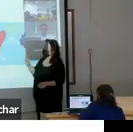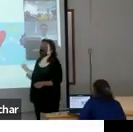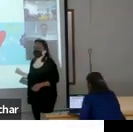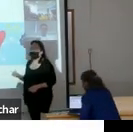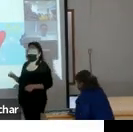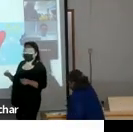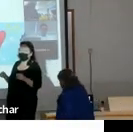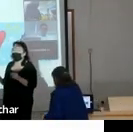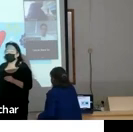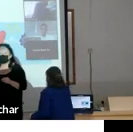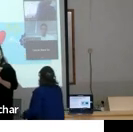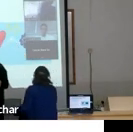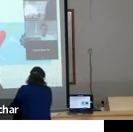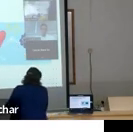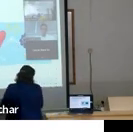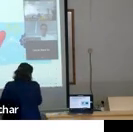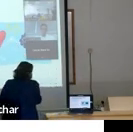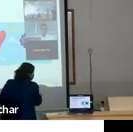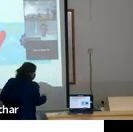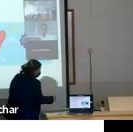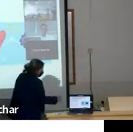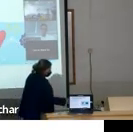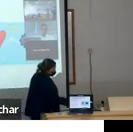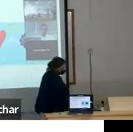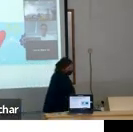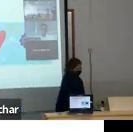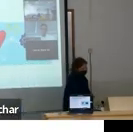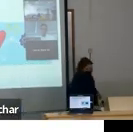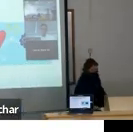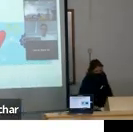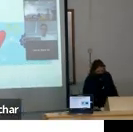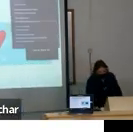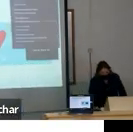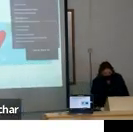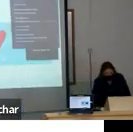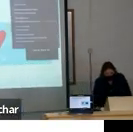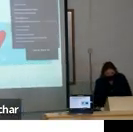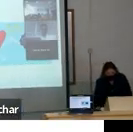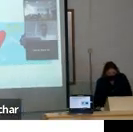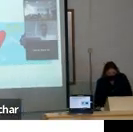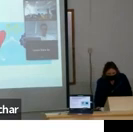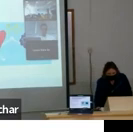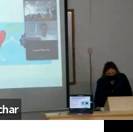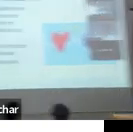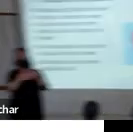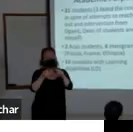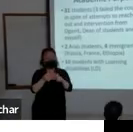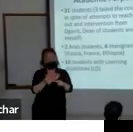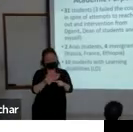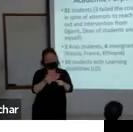this is the new course, sorry. We used a natural speaker, okay? So that they had videos,